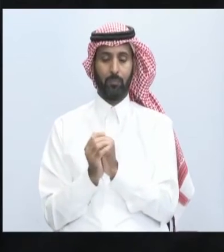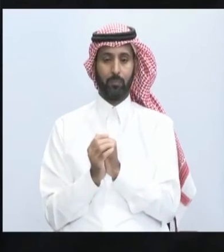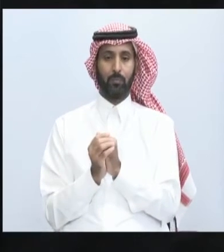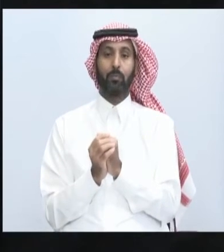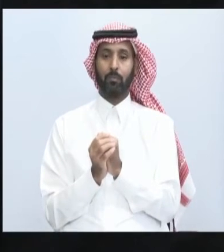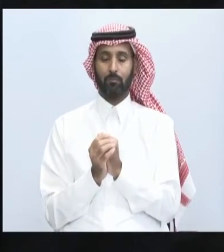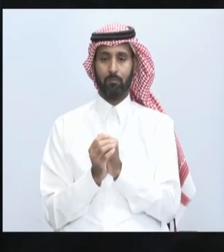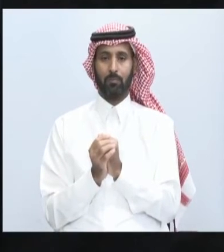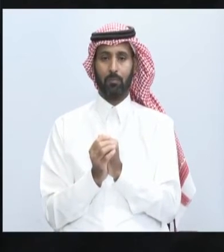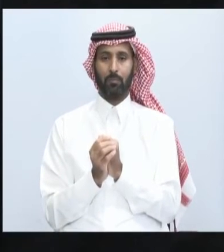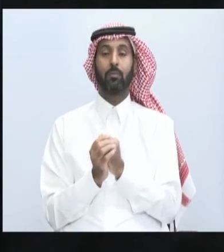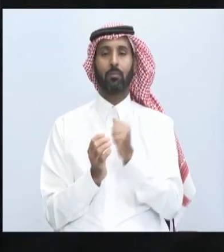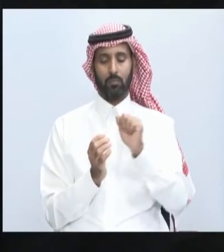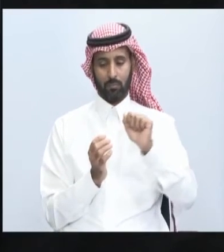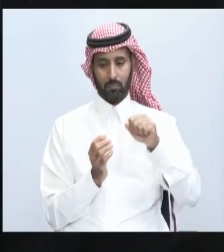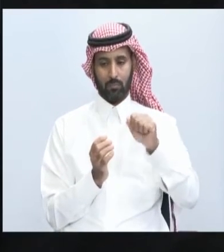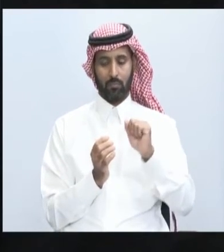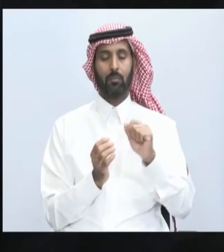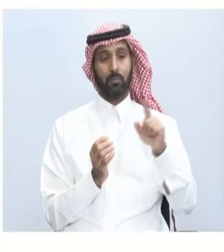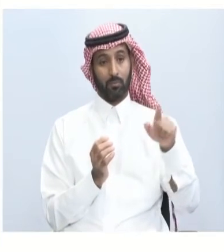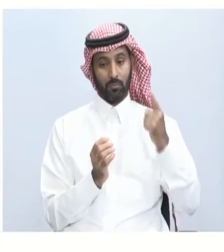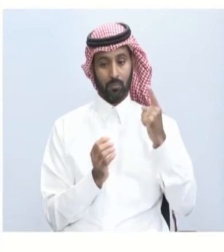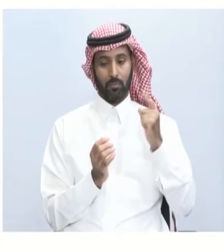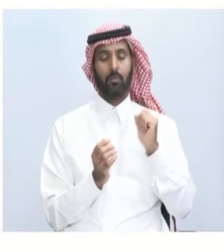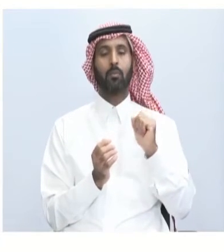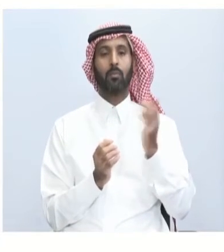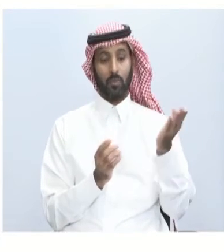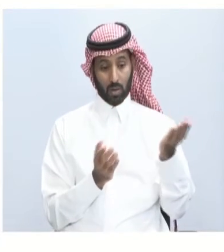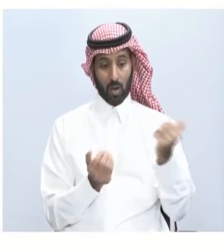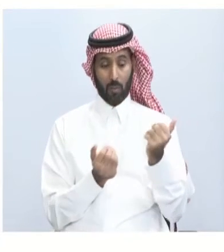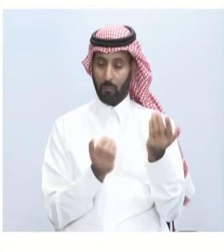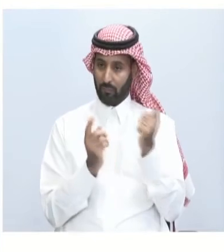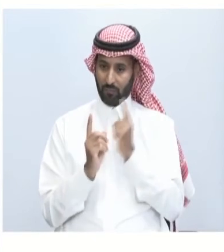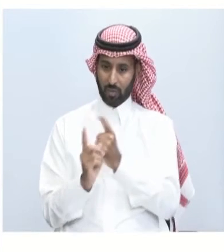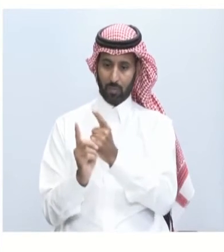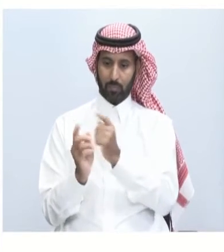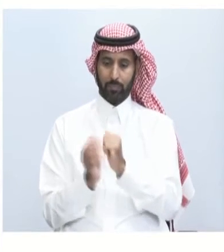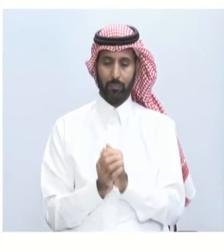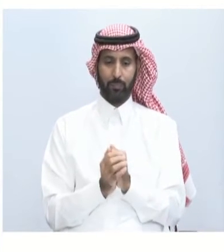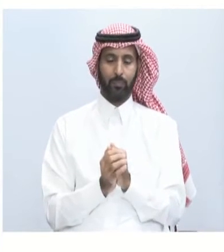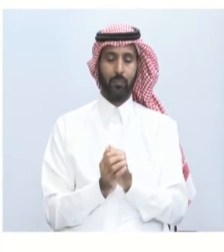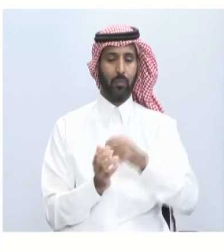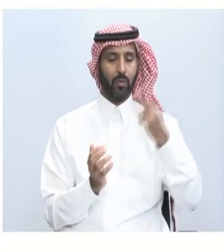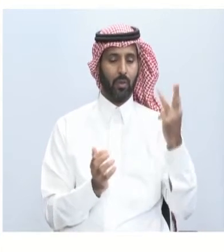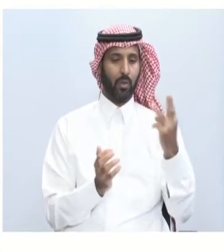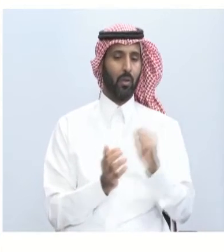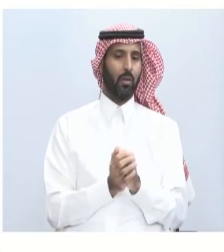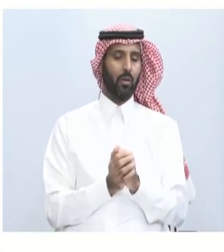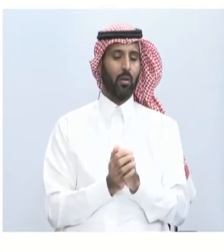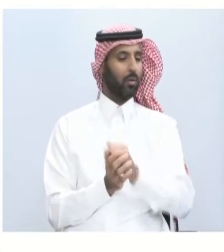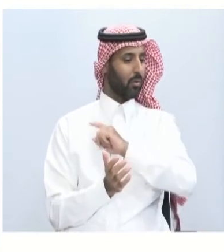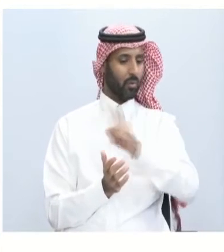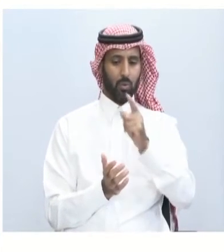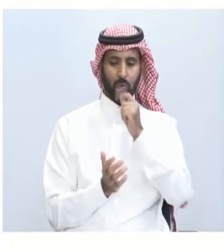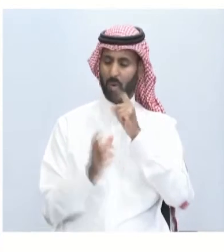think? Very good. Yes, he says this. He says follow me. Number three, don't